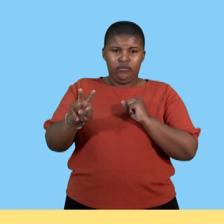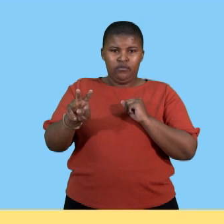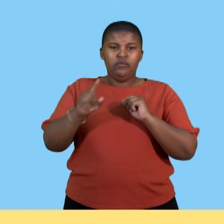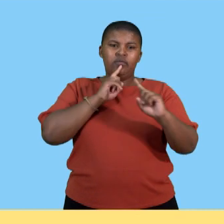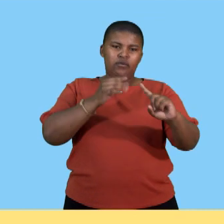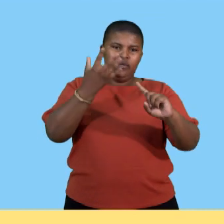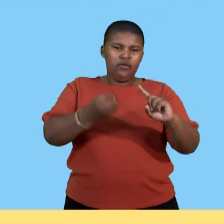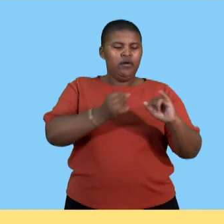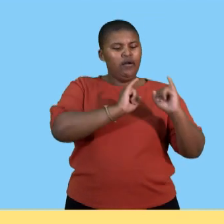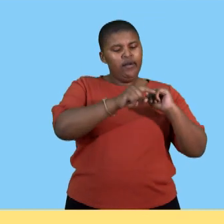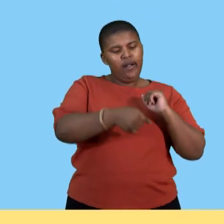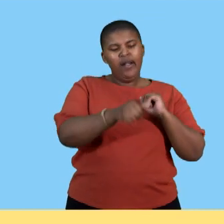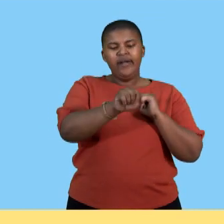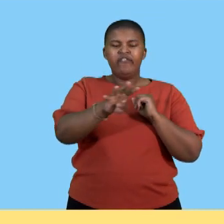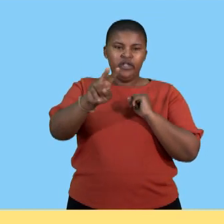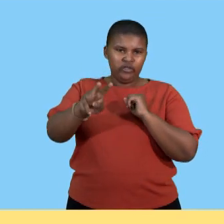11,642.